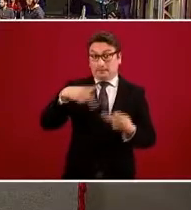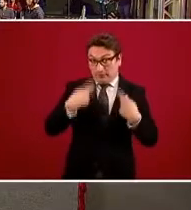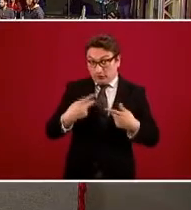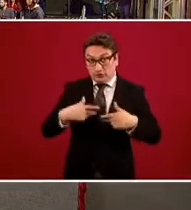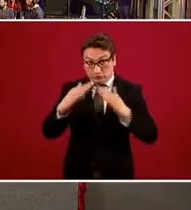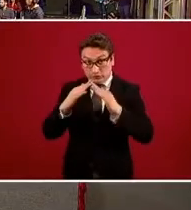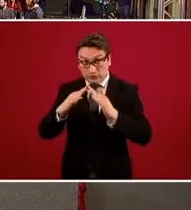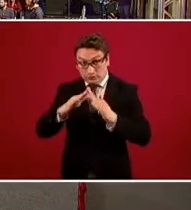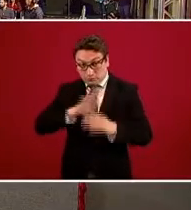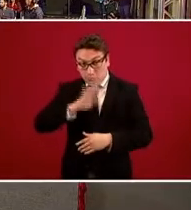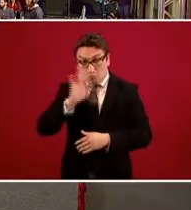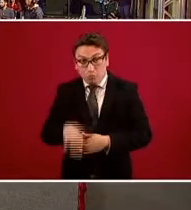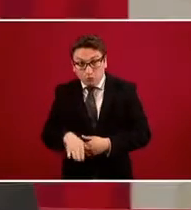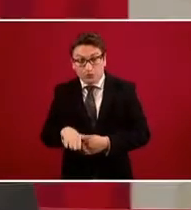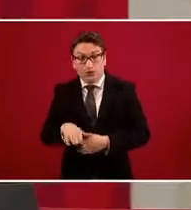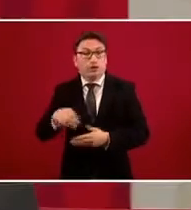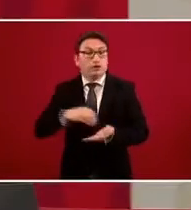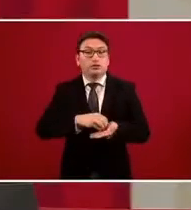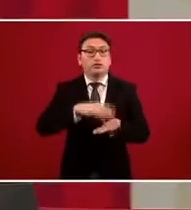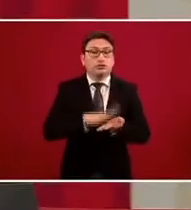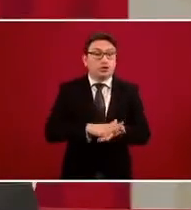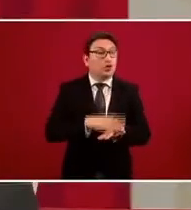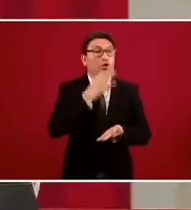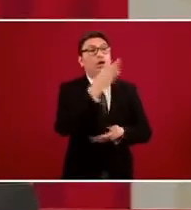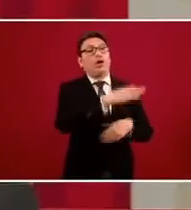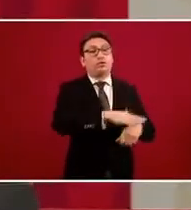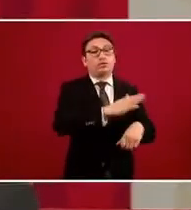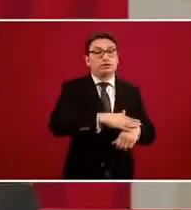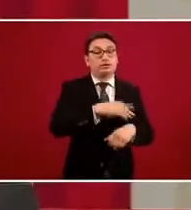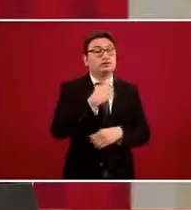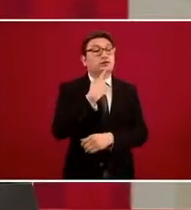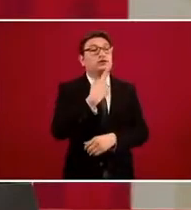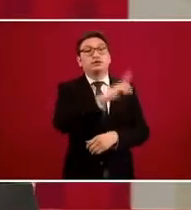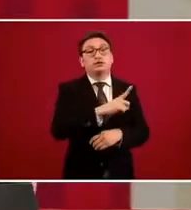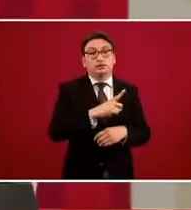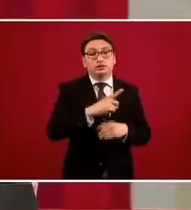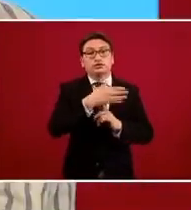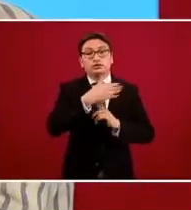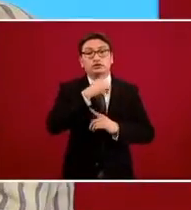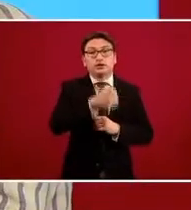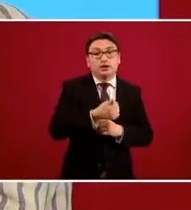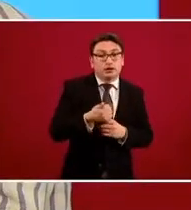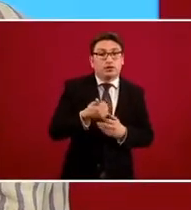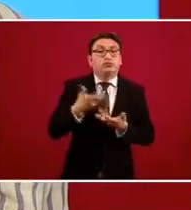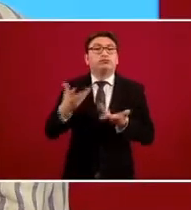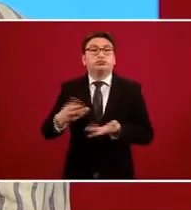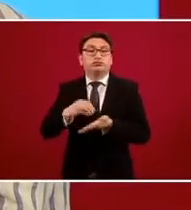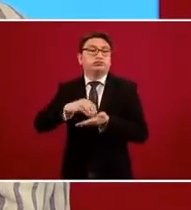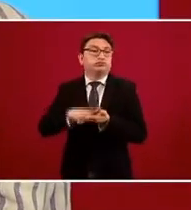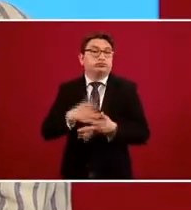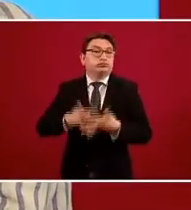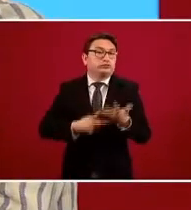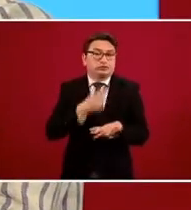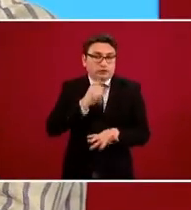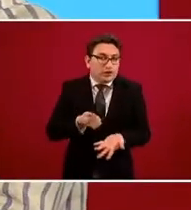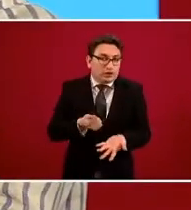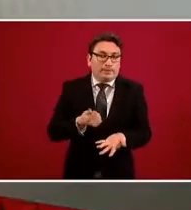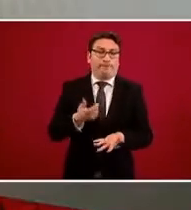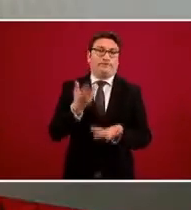And whoever dies at home, if this is not registered,